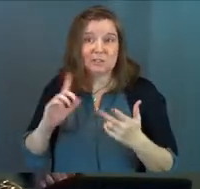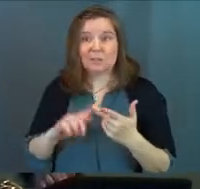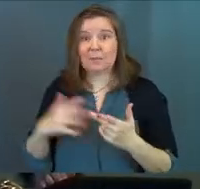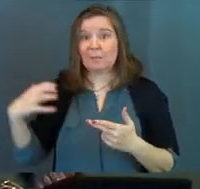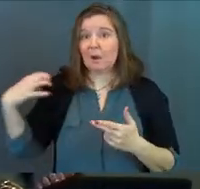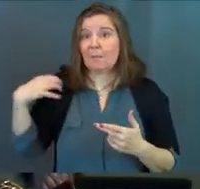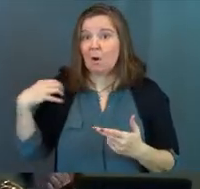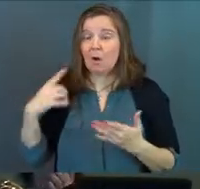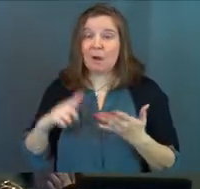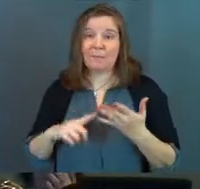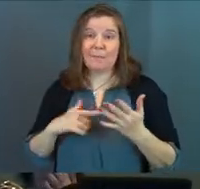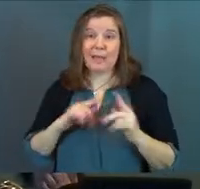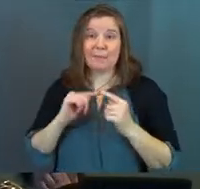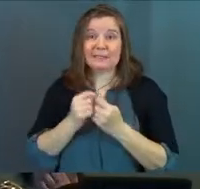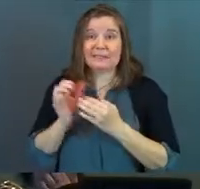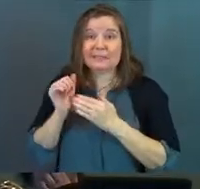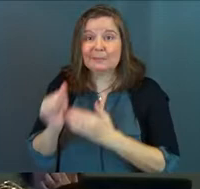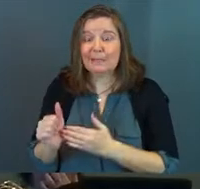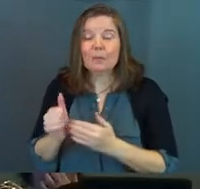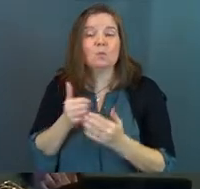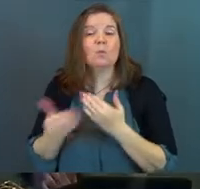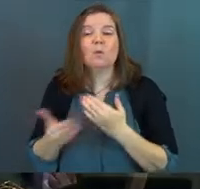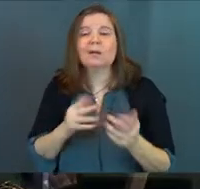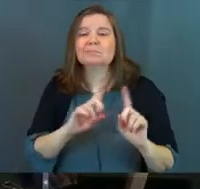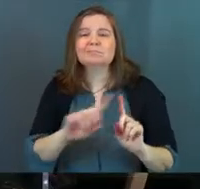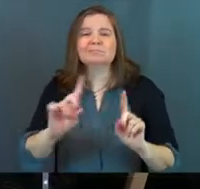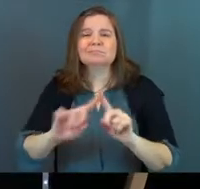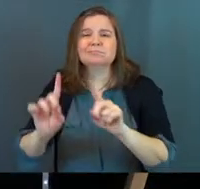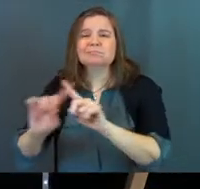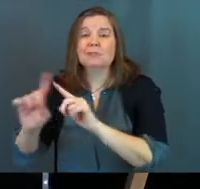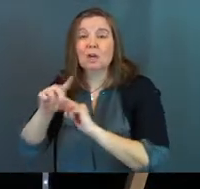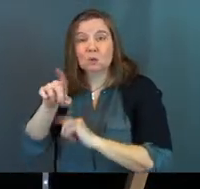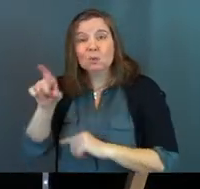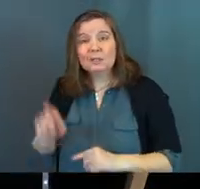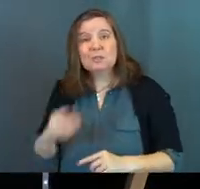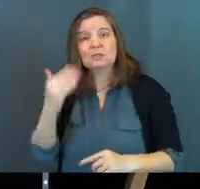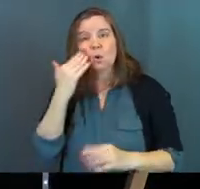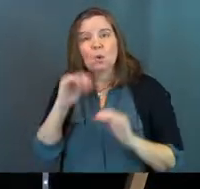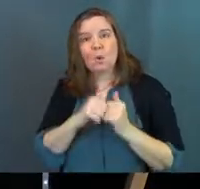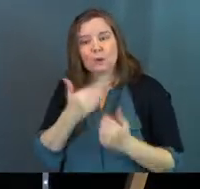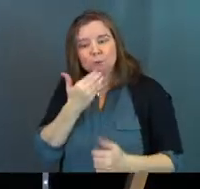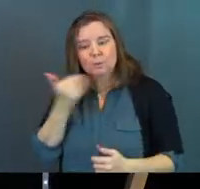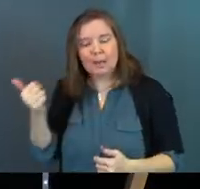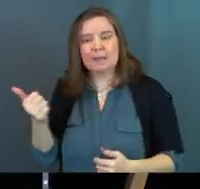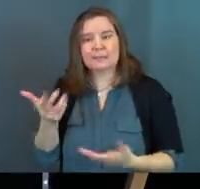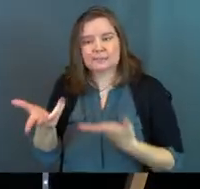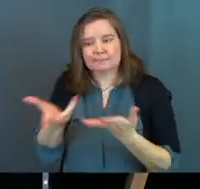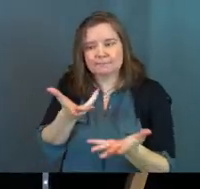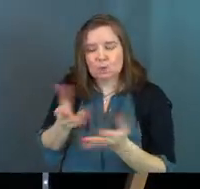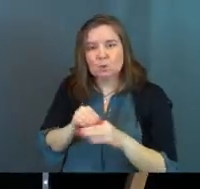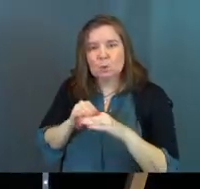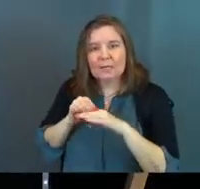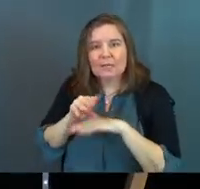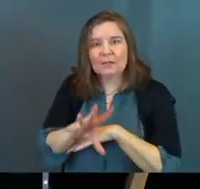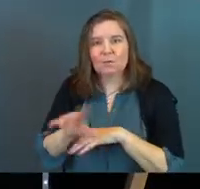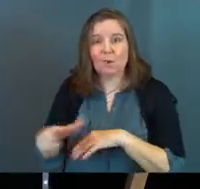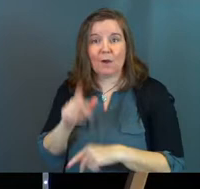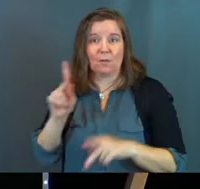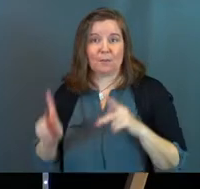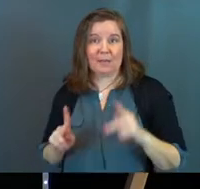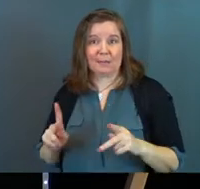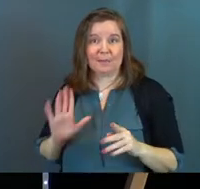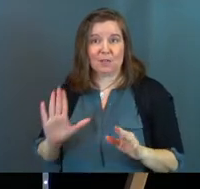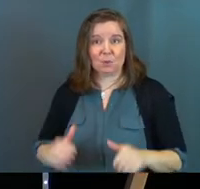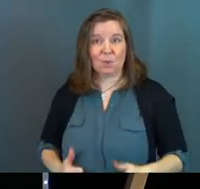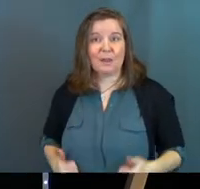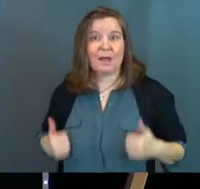you're a boss, maybe you're a team lead. You could be a lot of different things, and you need to know how best to influence other human